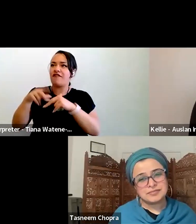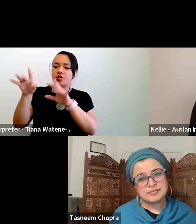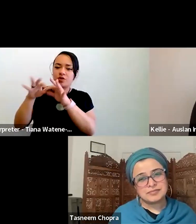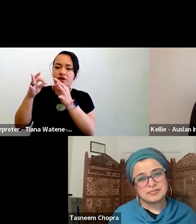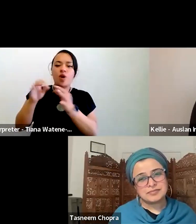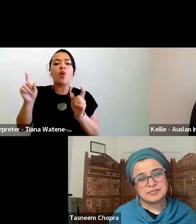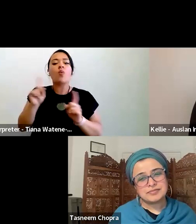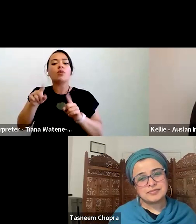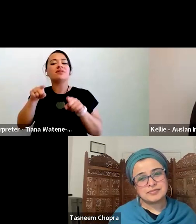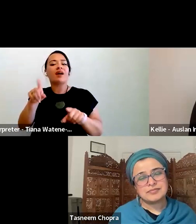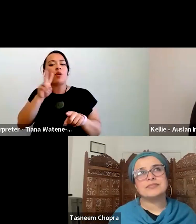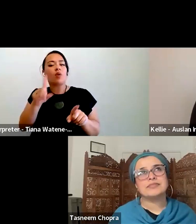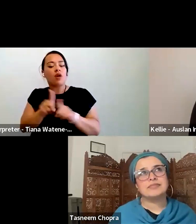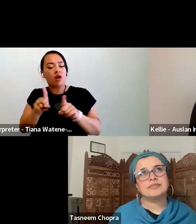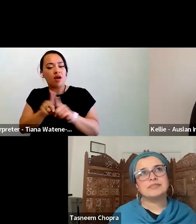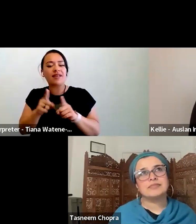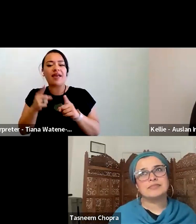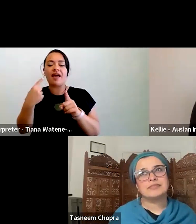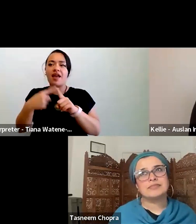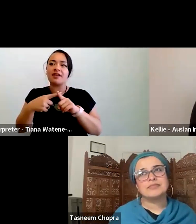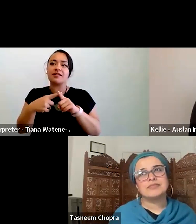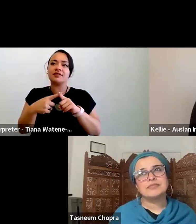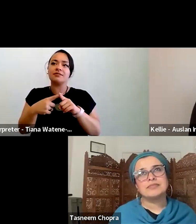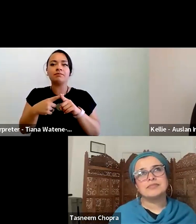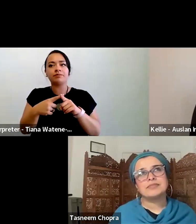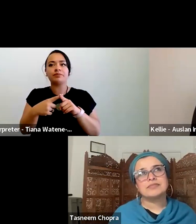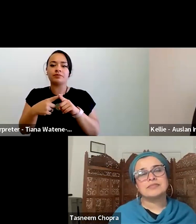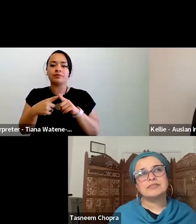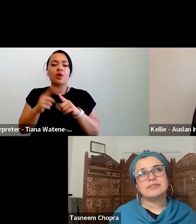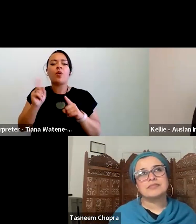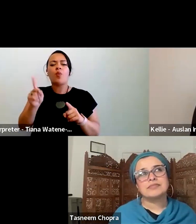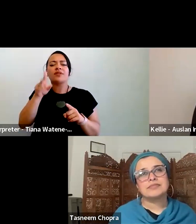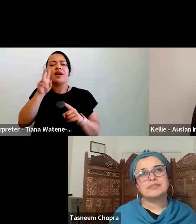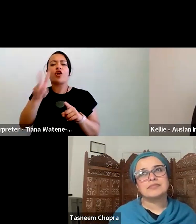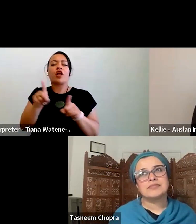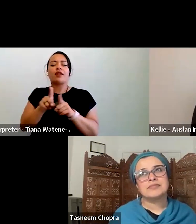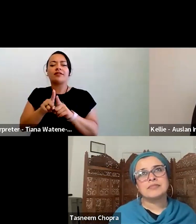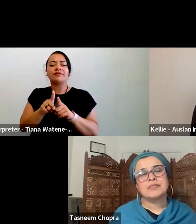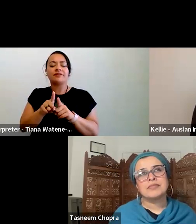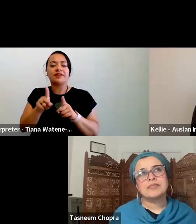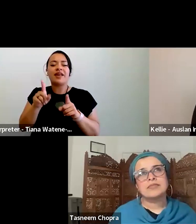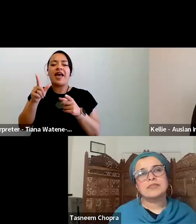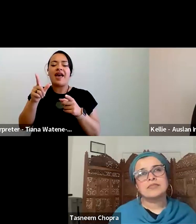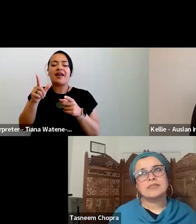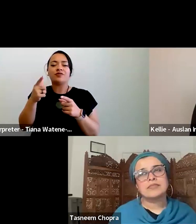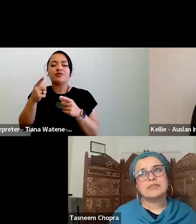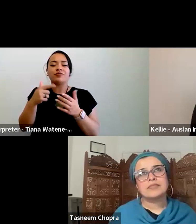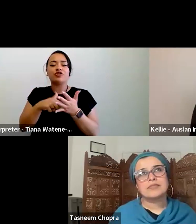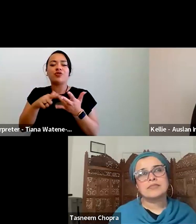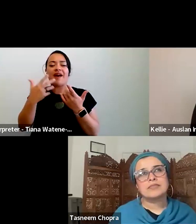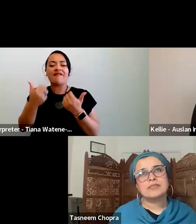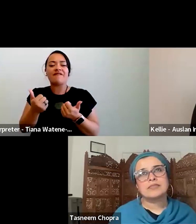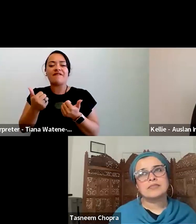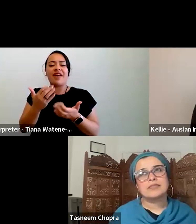that kind of look like? And, you know, what would that look like to have actually people